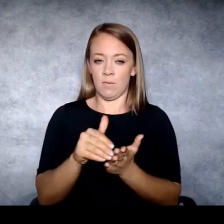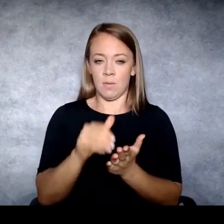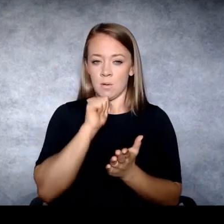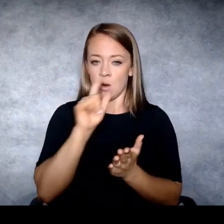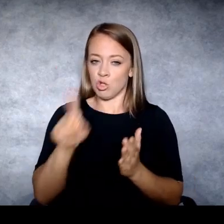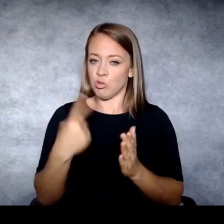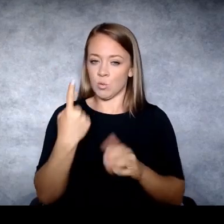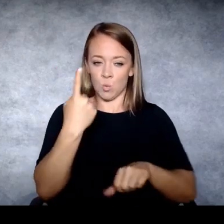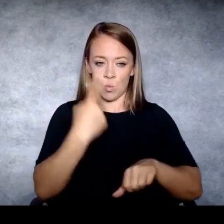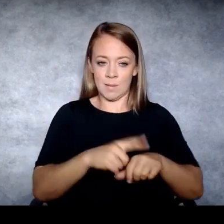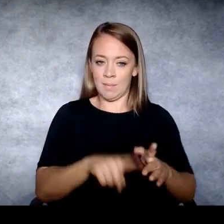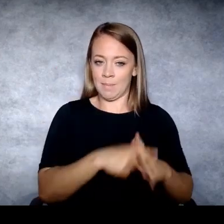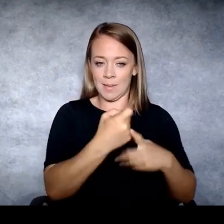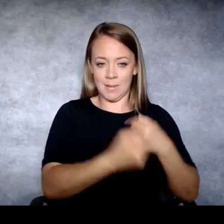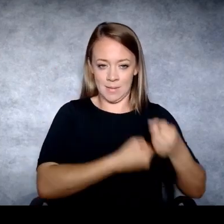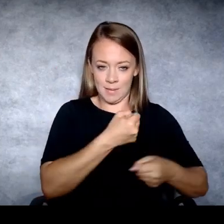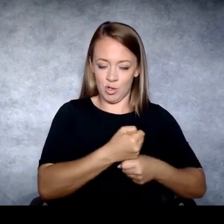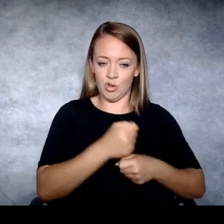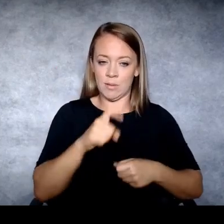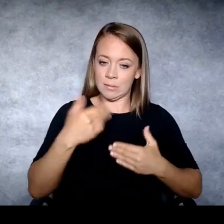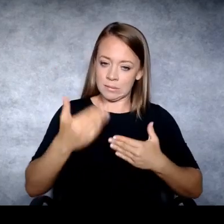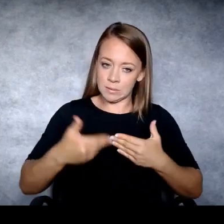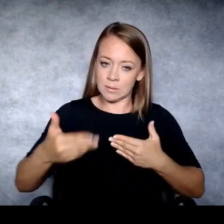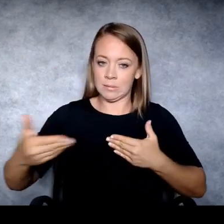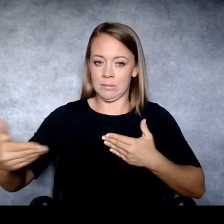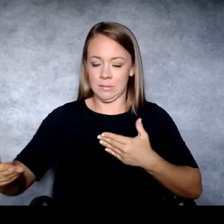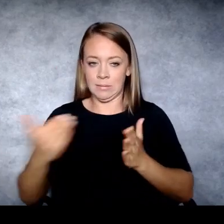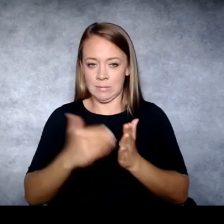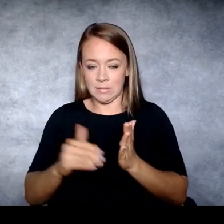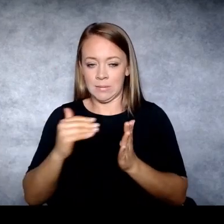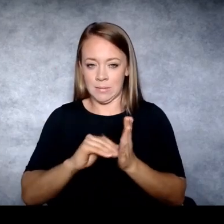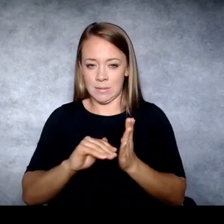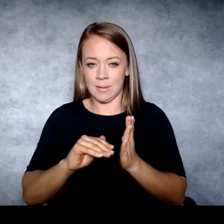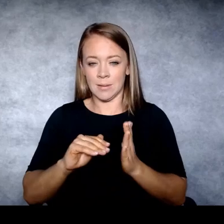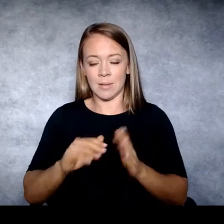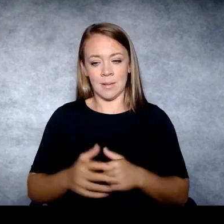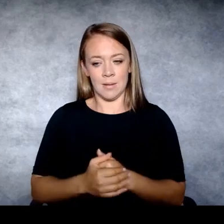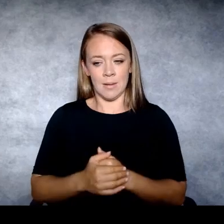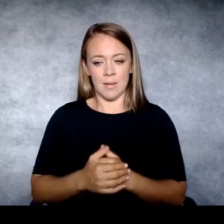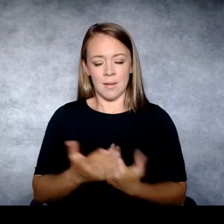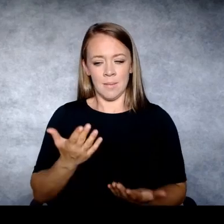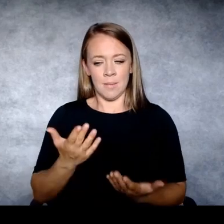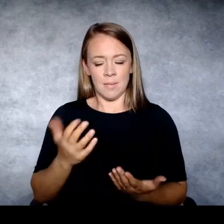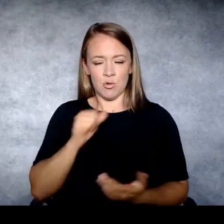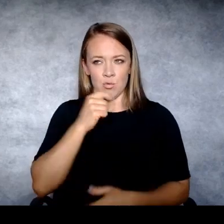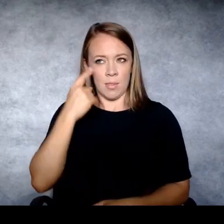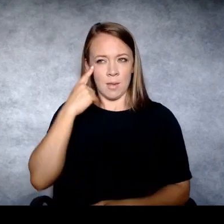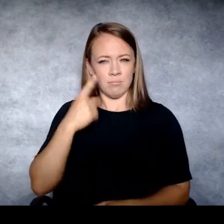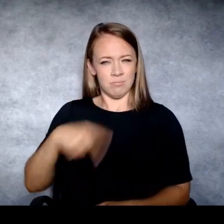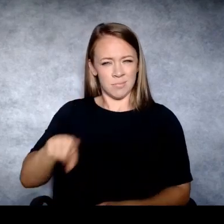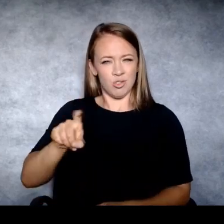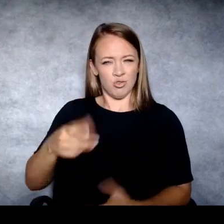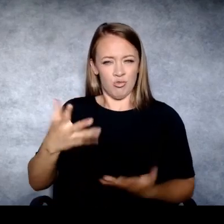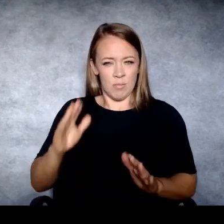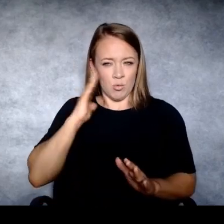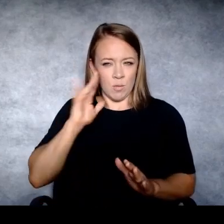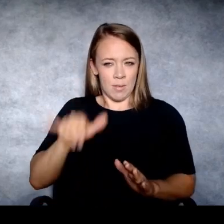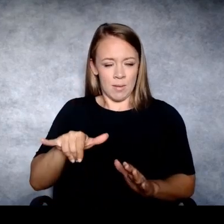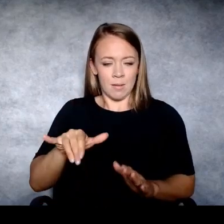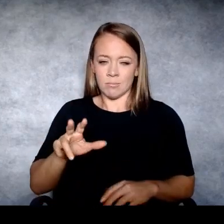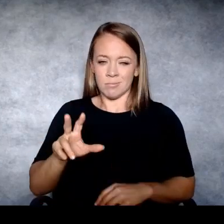year. Challenge yourself to change your thinking from, they should know this by now, or they know how to do it,